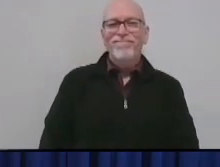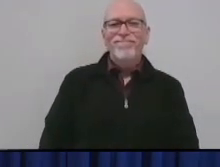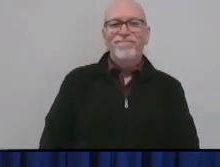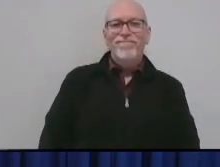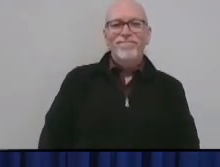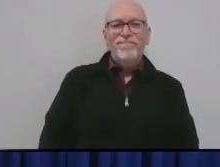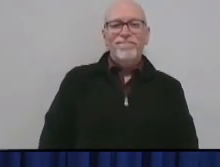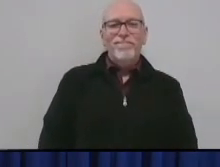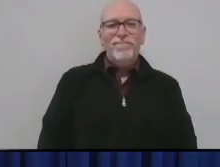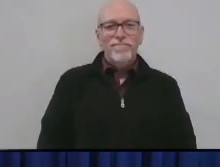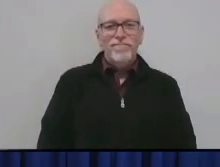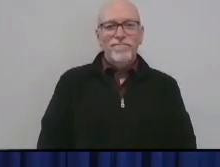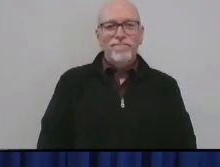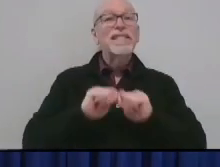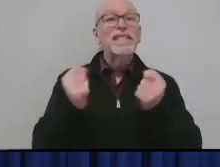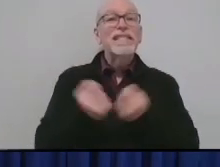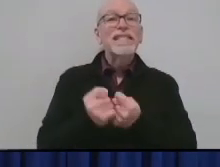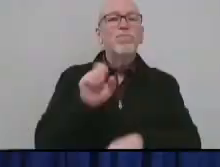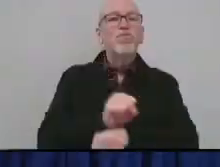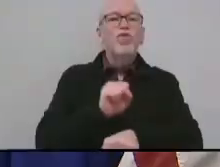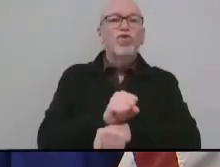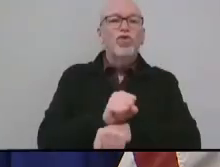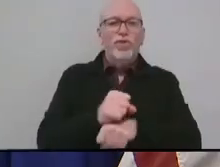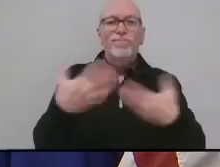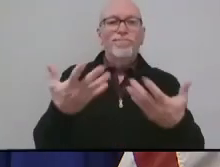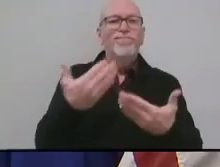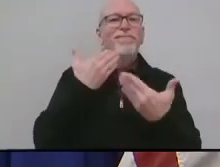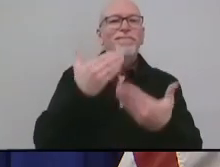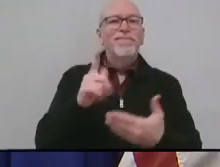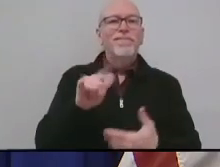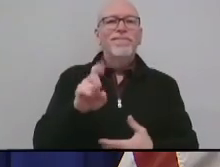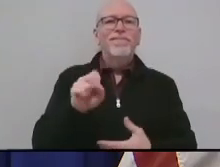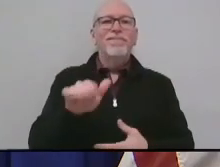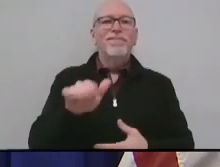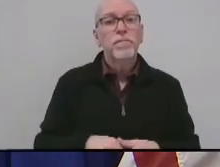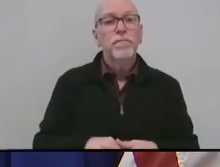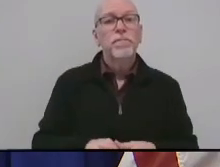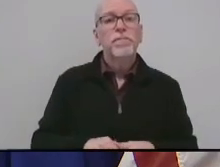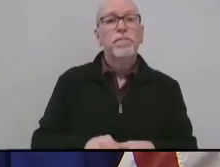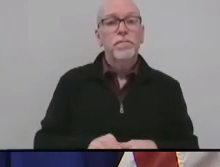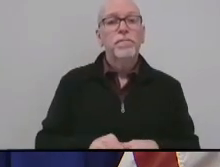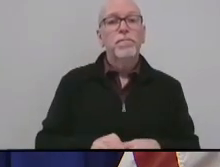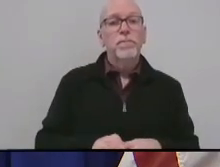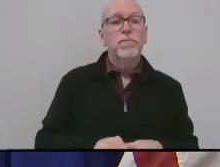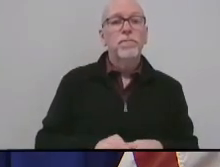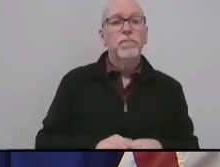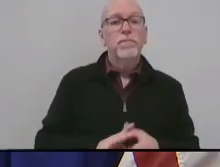Teamwork. Thanks, Lindsay. Steve Cox.